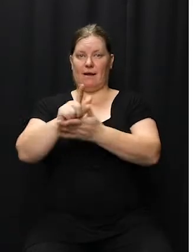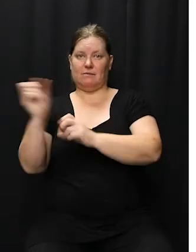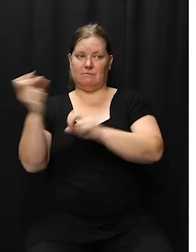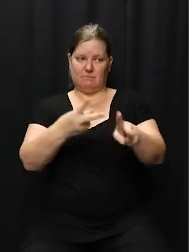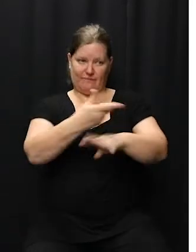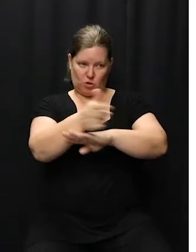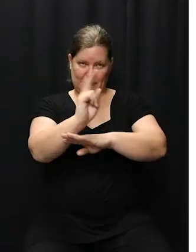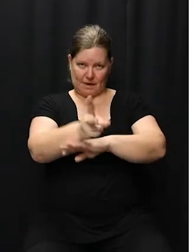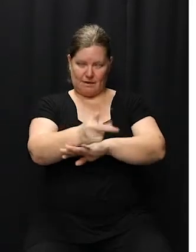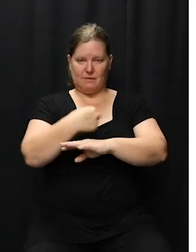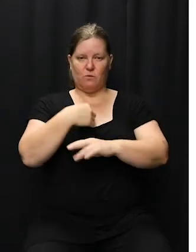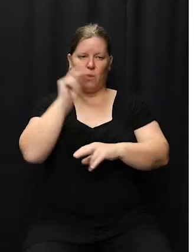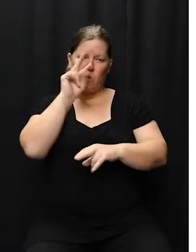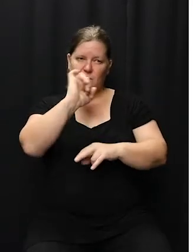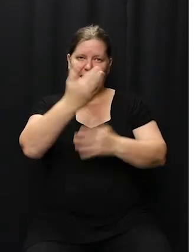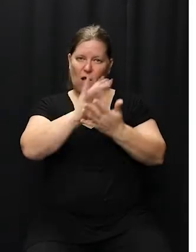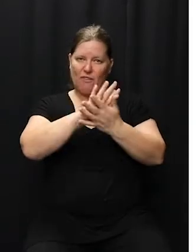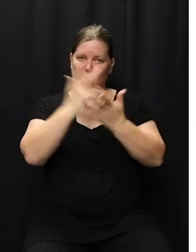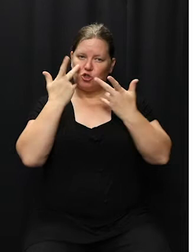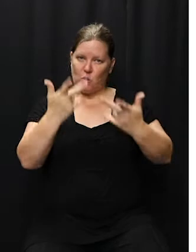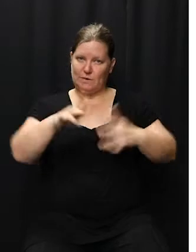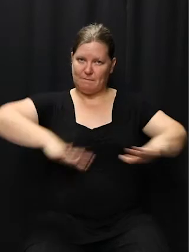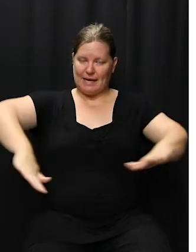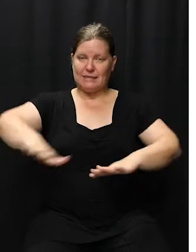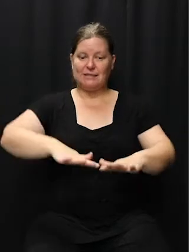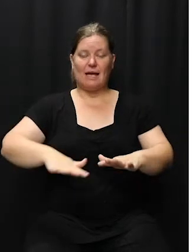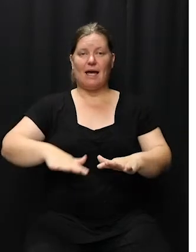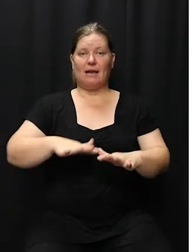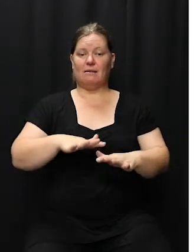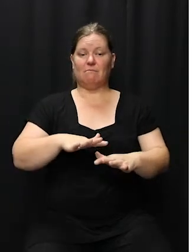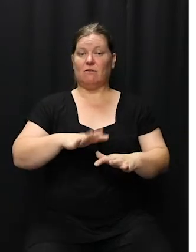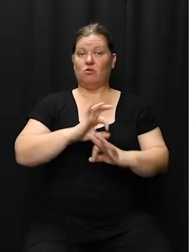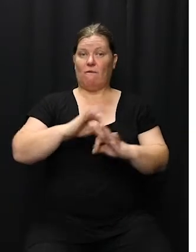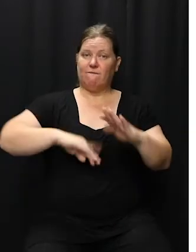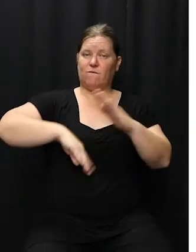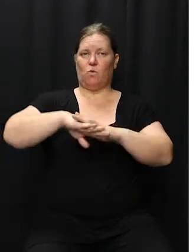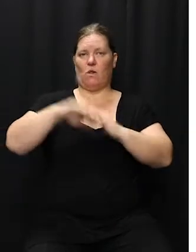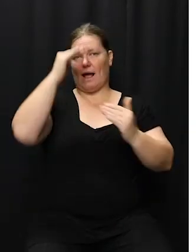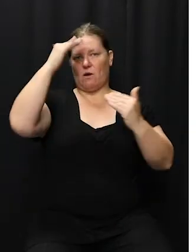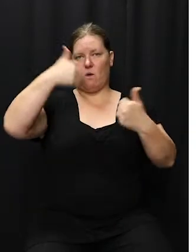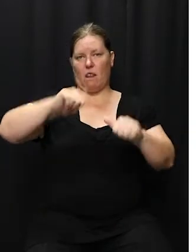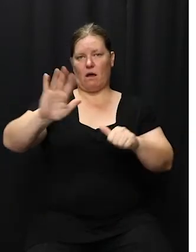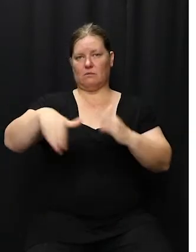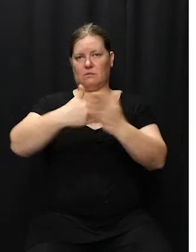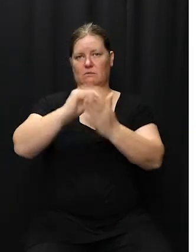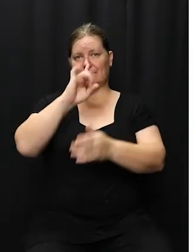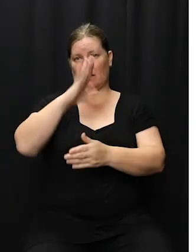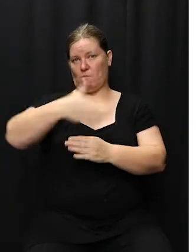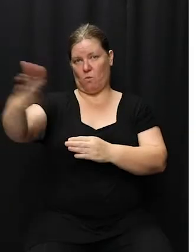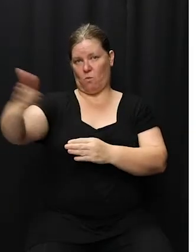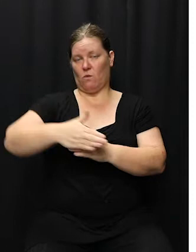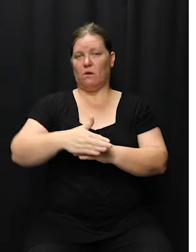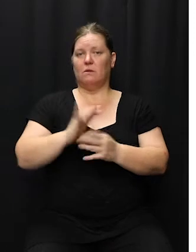again, and you could actually, I was looking at how they showed space, and they were still not fully adult-like until 10 or more.